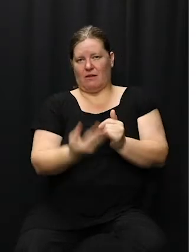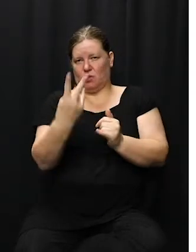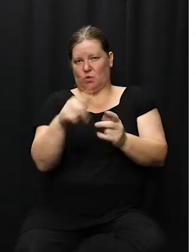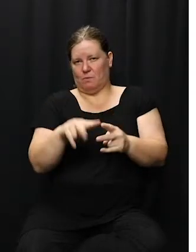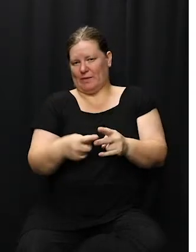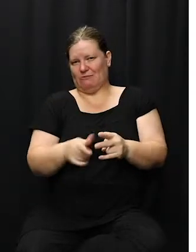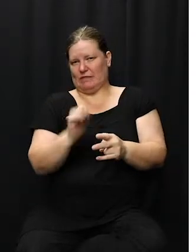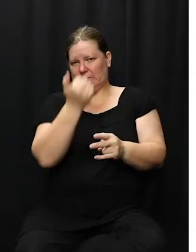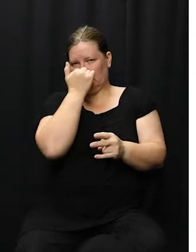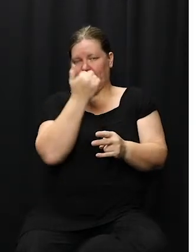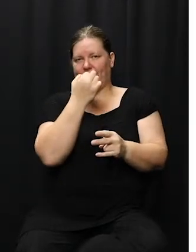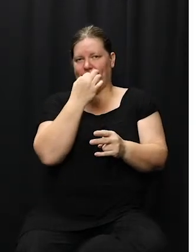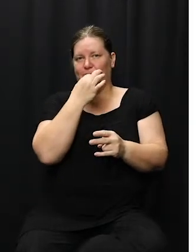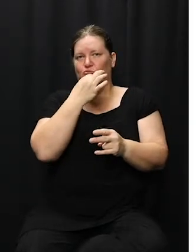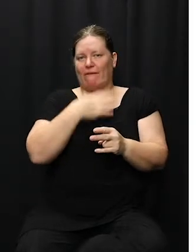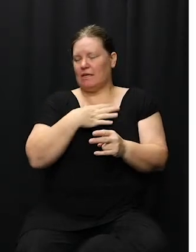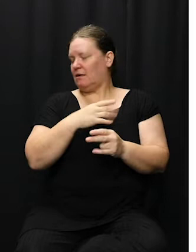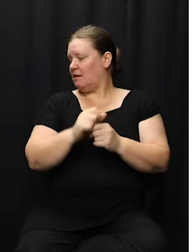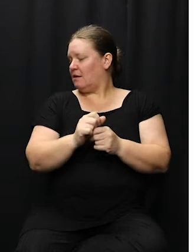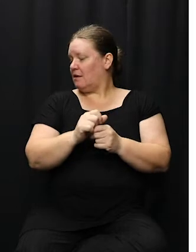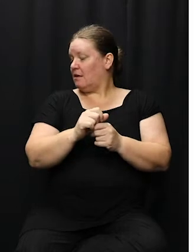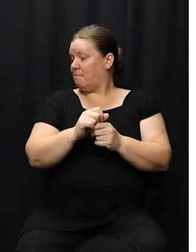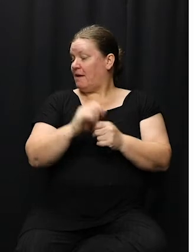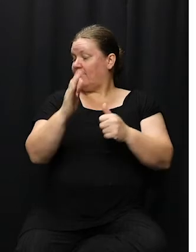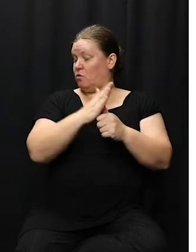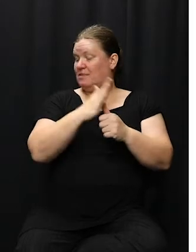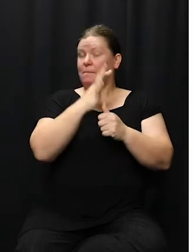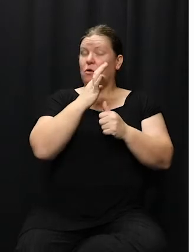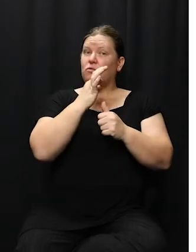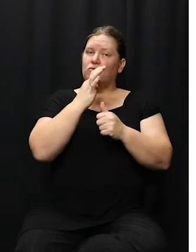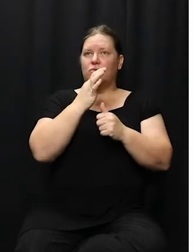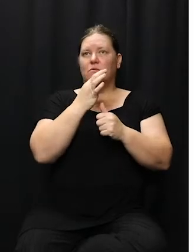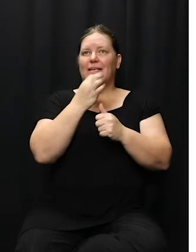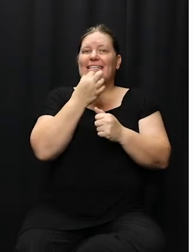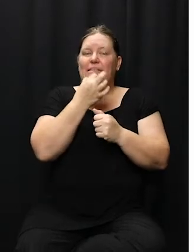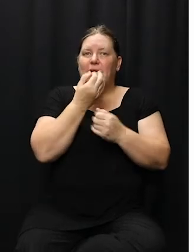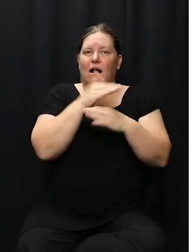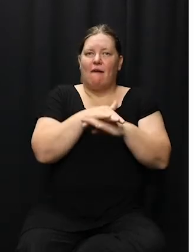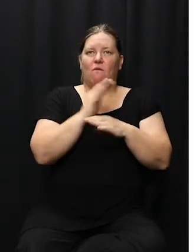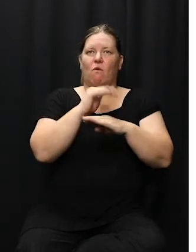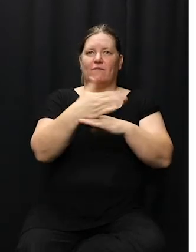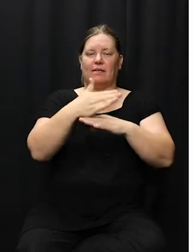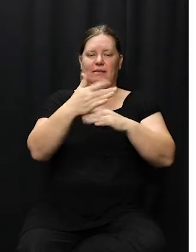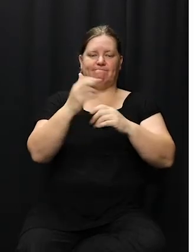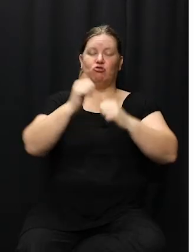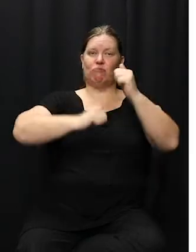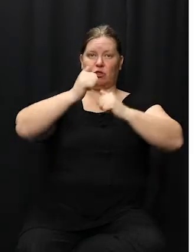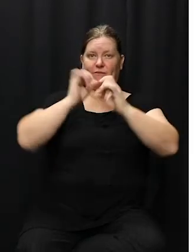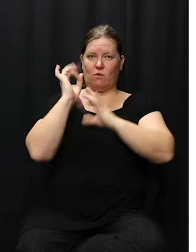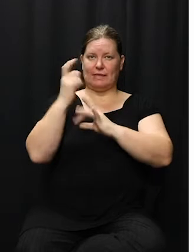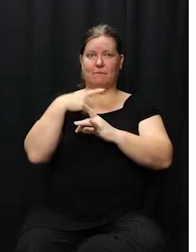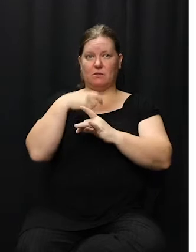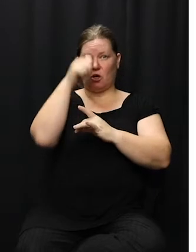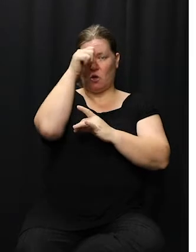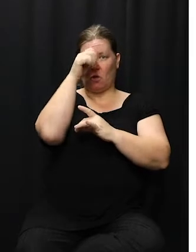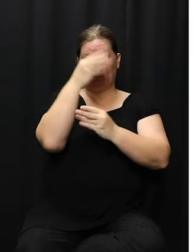So I'm going to talk about these 5 things, but the last 2 points I'm really only going to cover very briefly. So at the start, I'm going to cover a